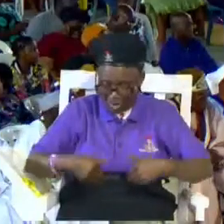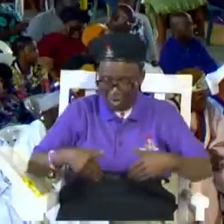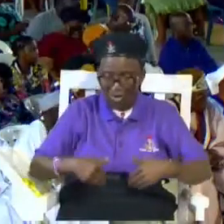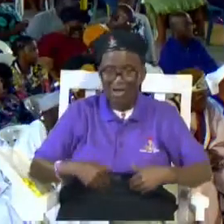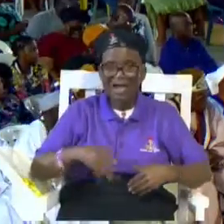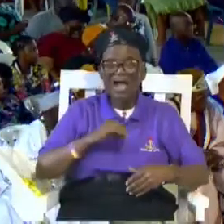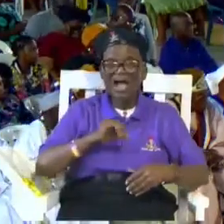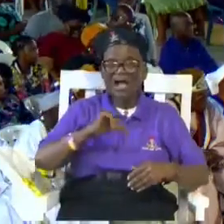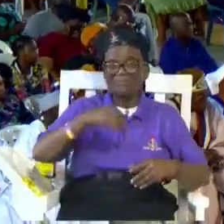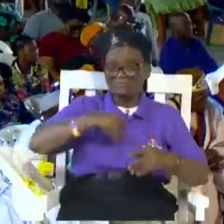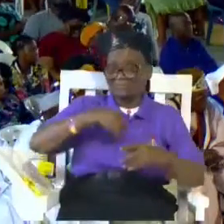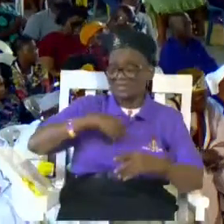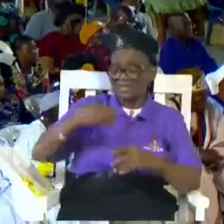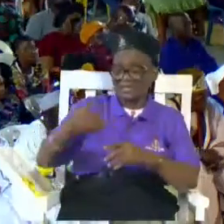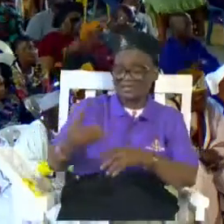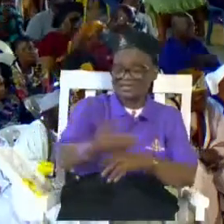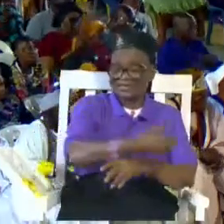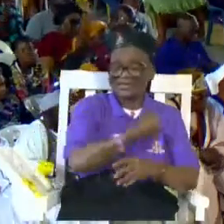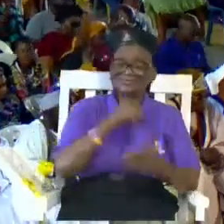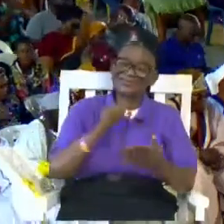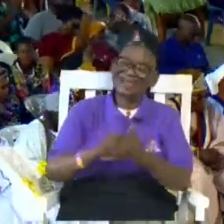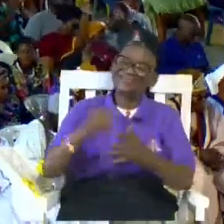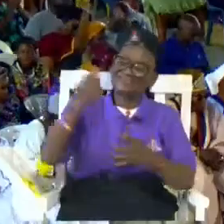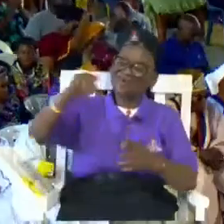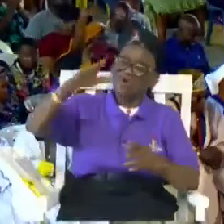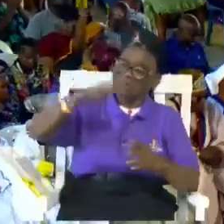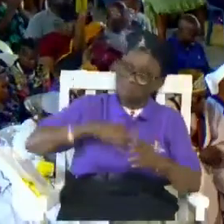I claim that for my own family.